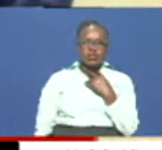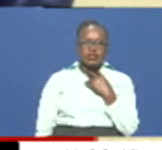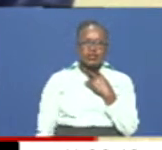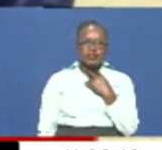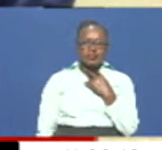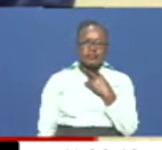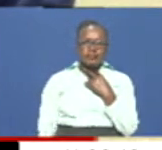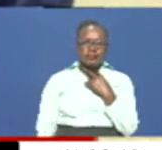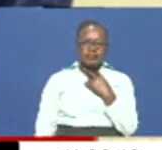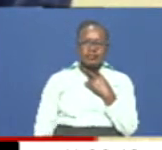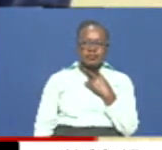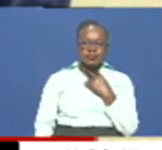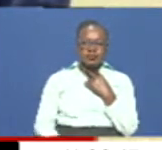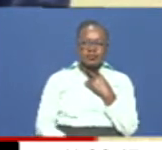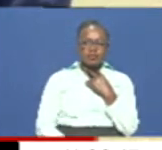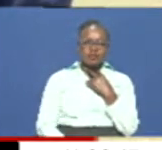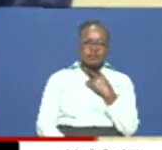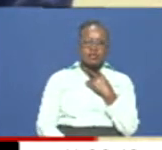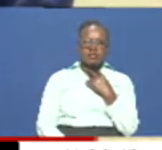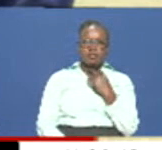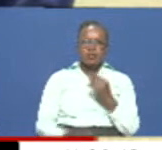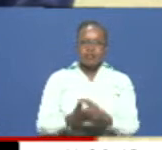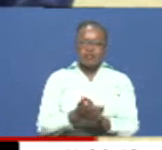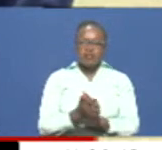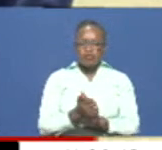so I came back and